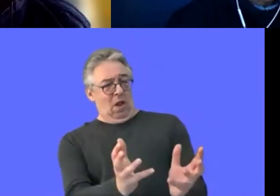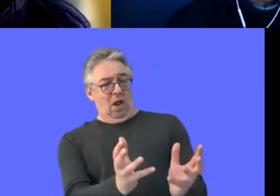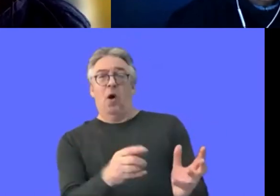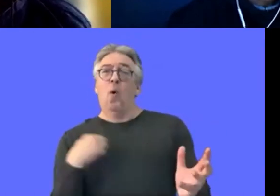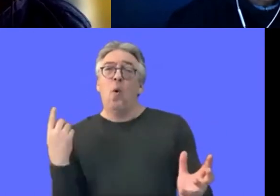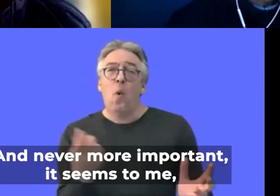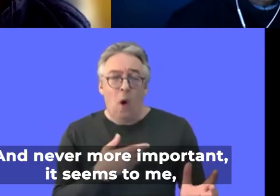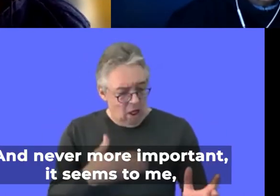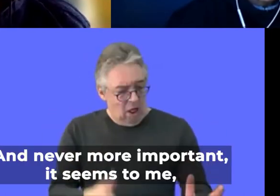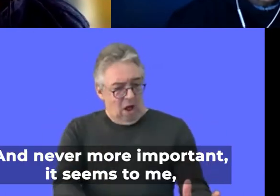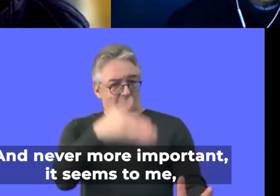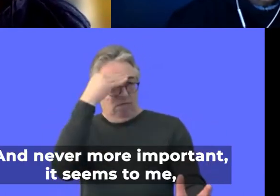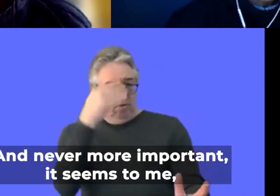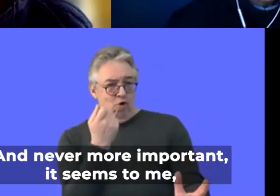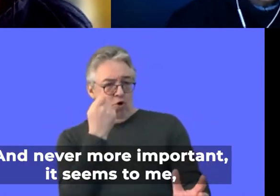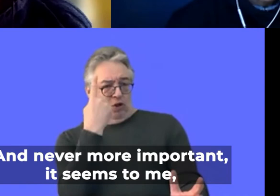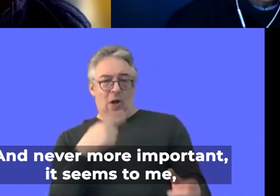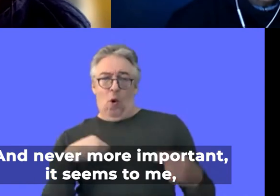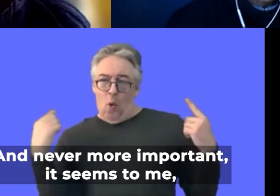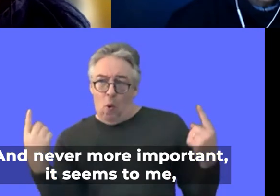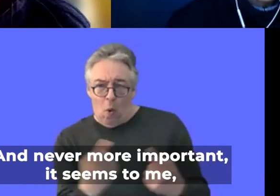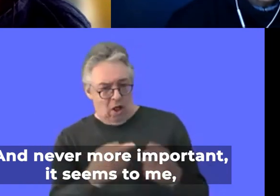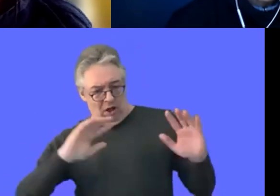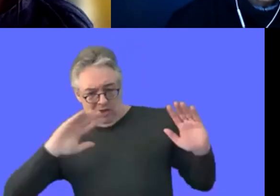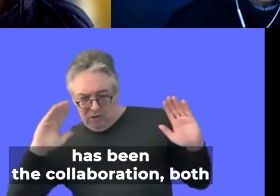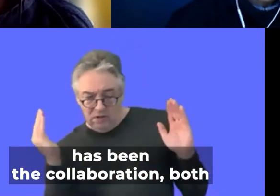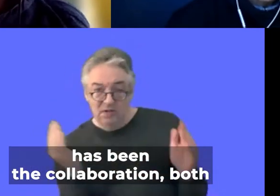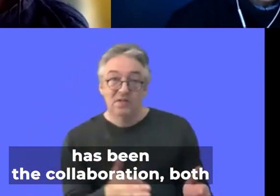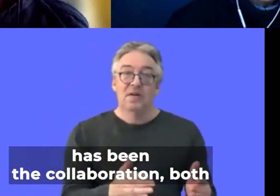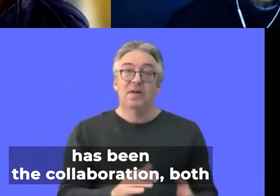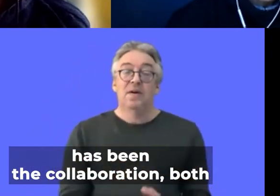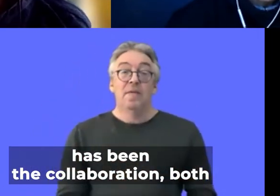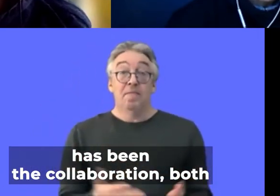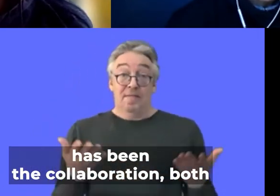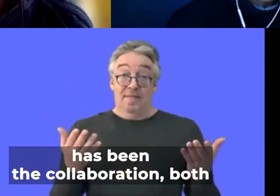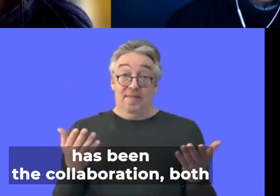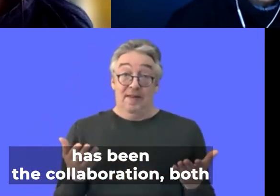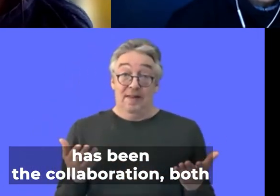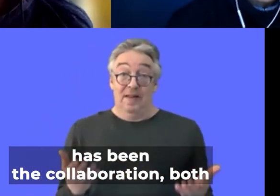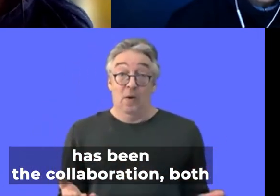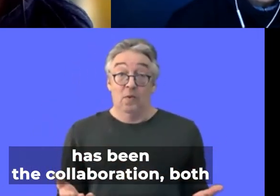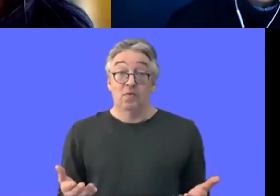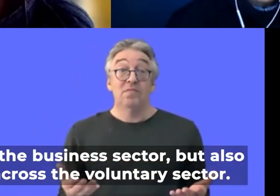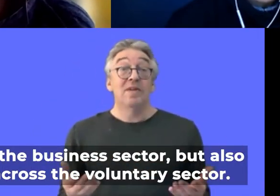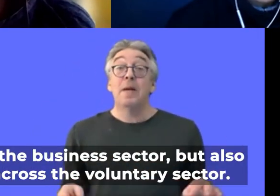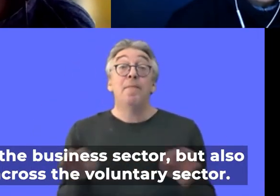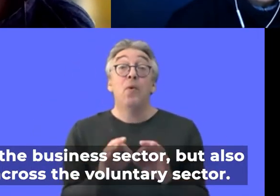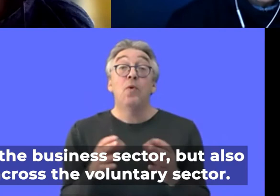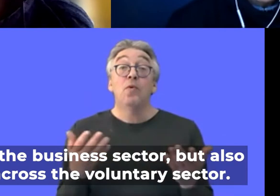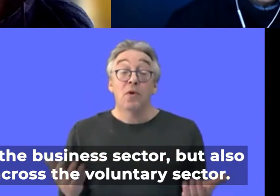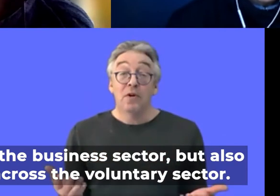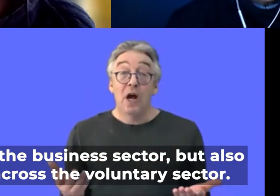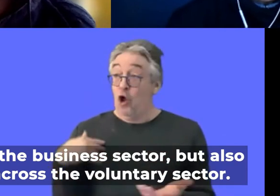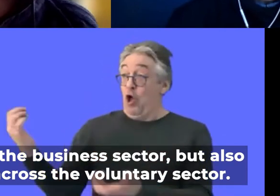behind and work. And never more important, it seems to me, has been the collaboration both in the